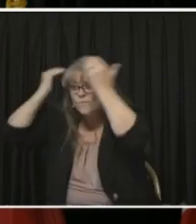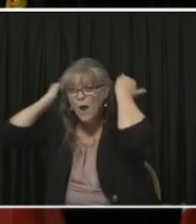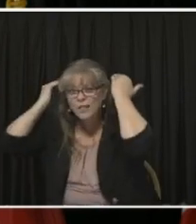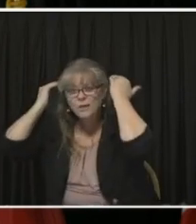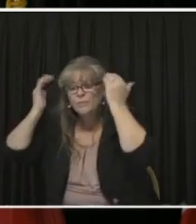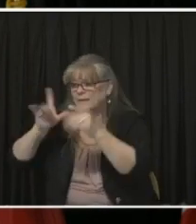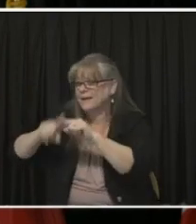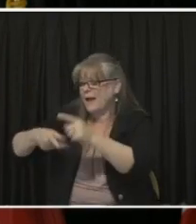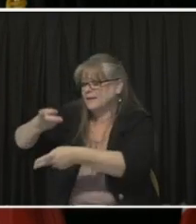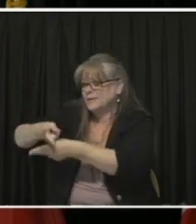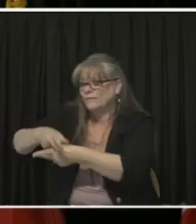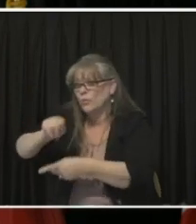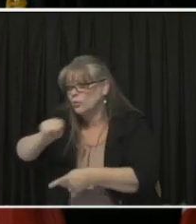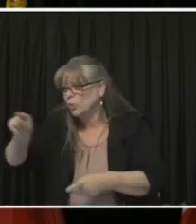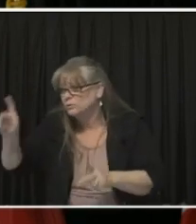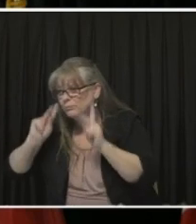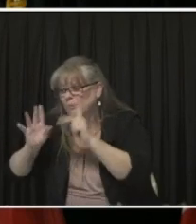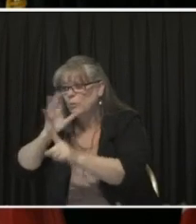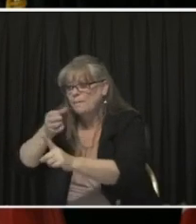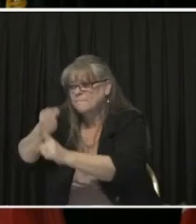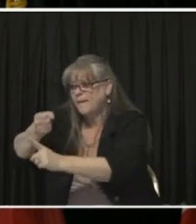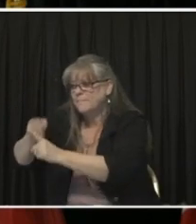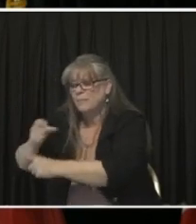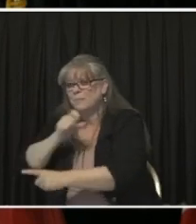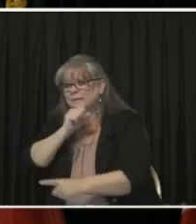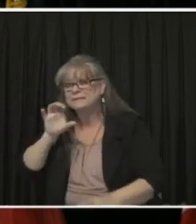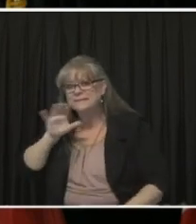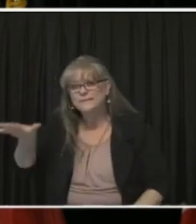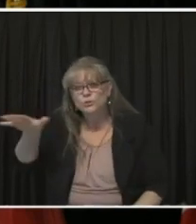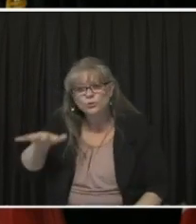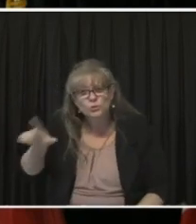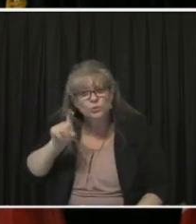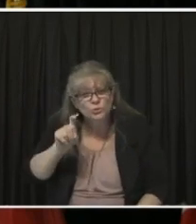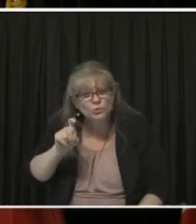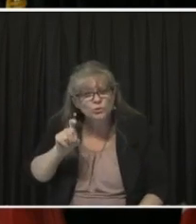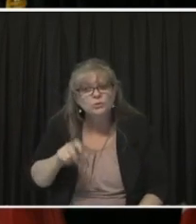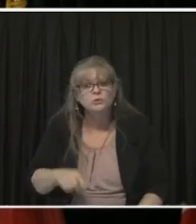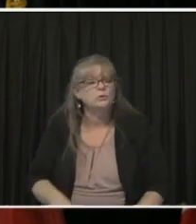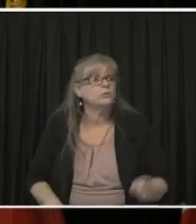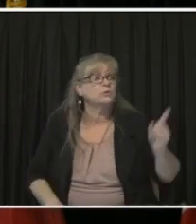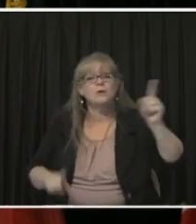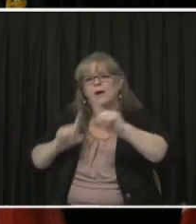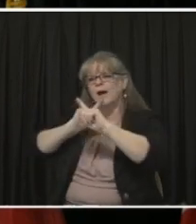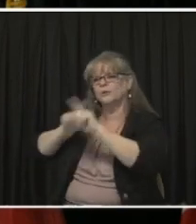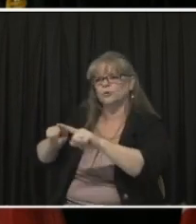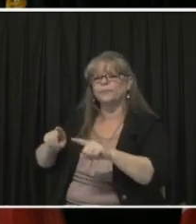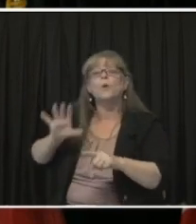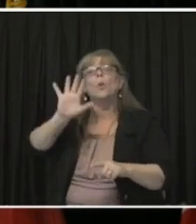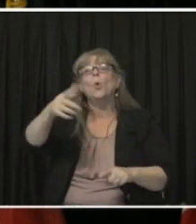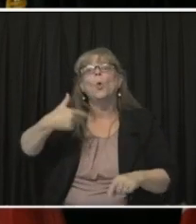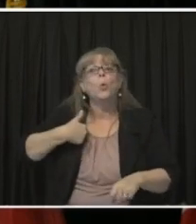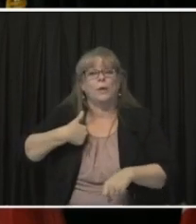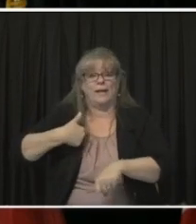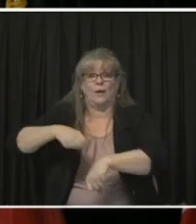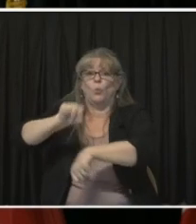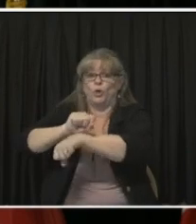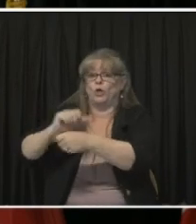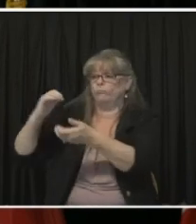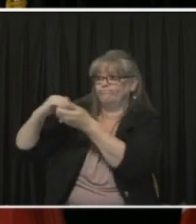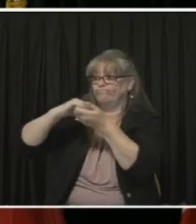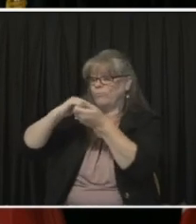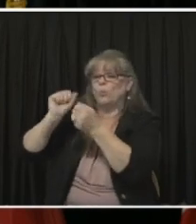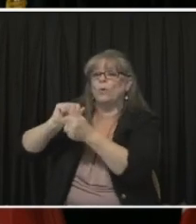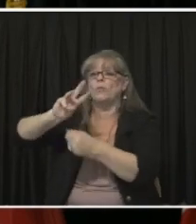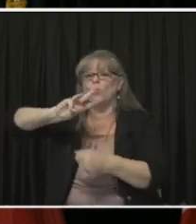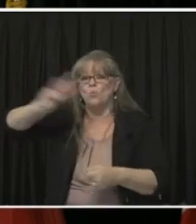sir. We are working closely with other Western states, both formally, semi-formally, through a group of Western states. I also am